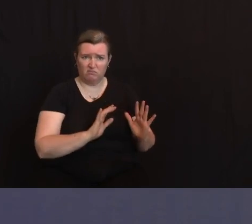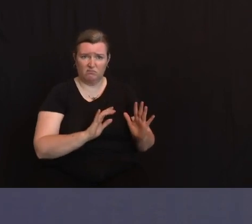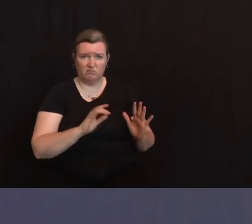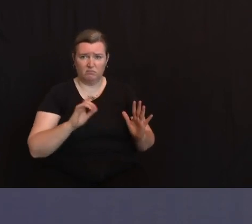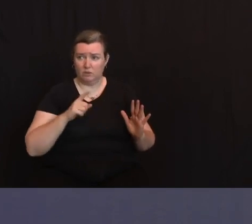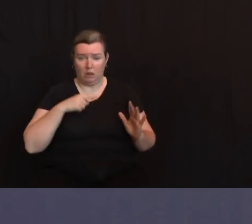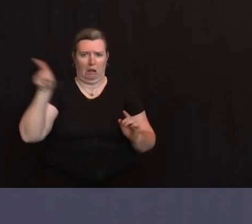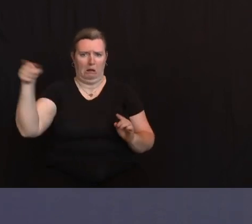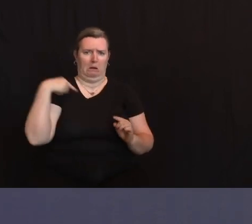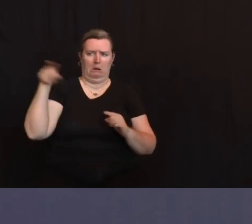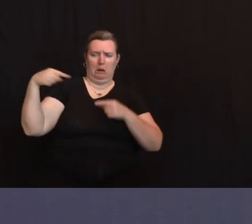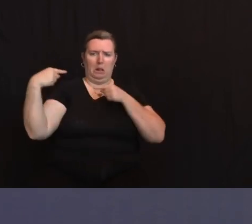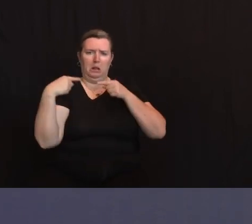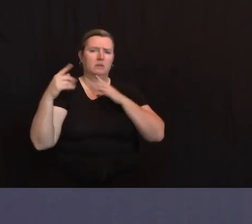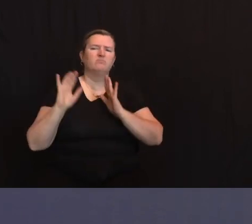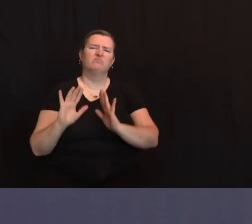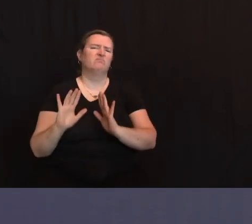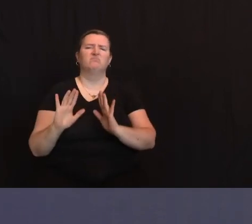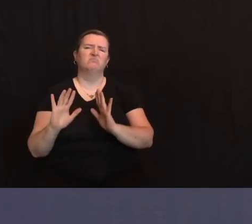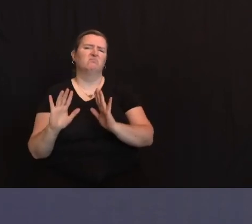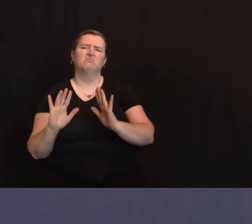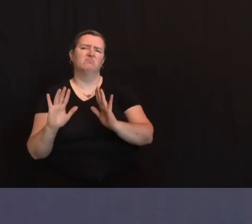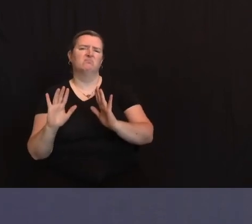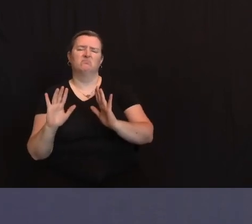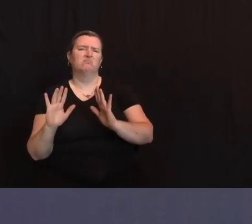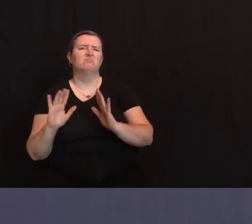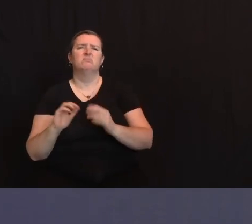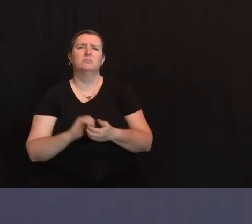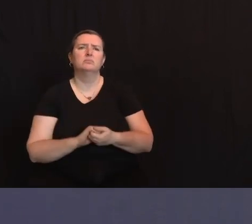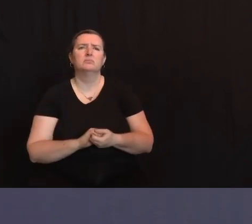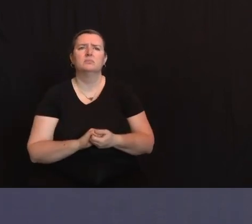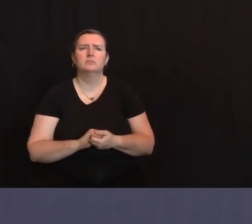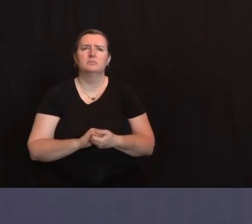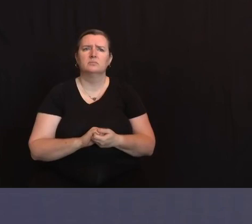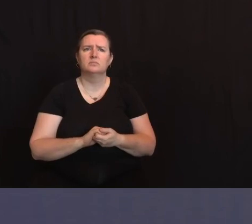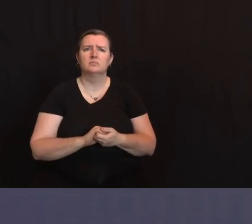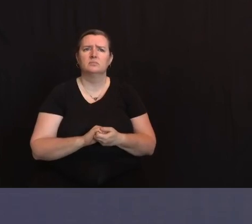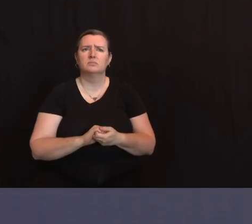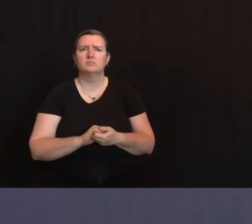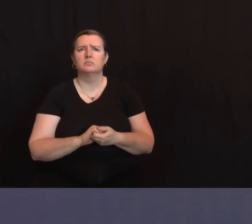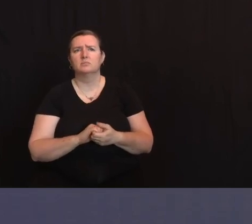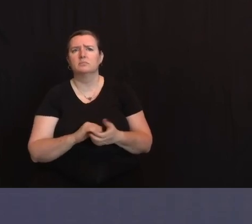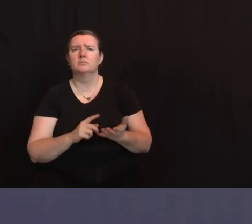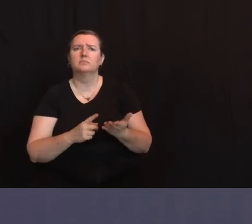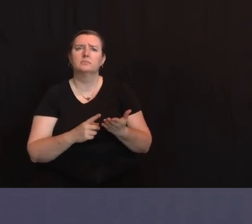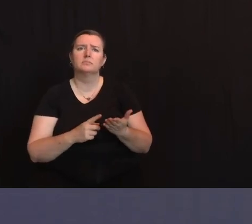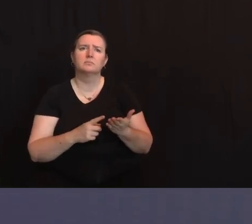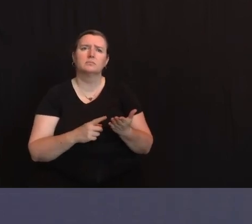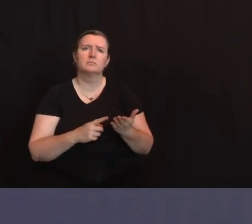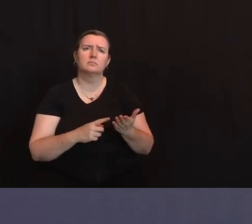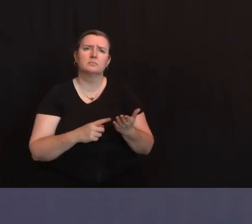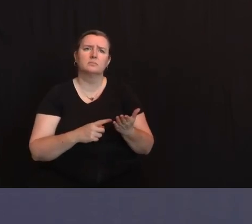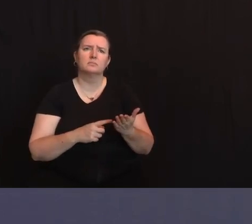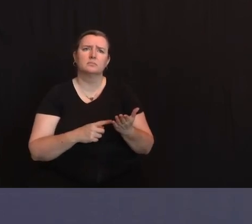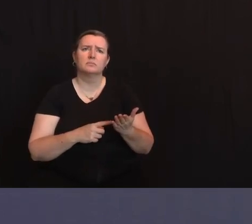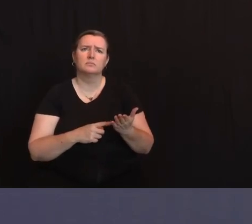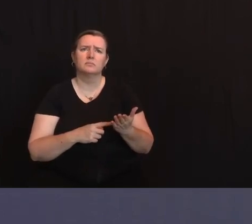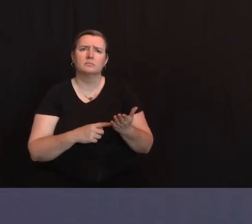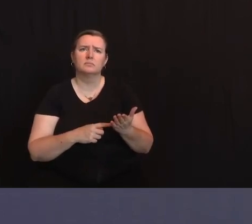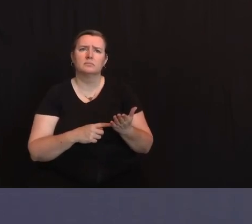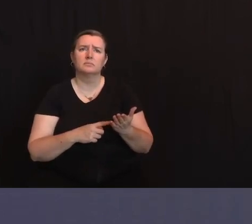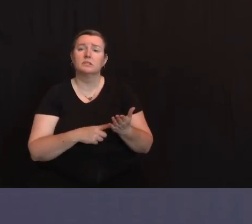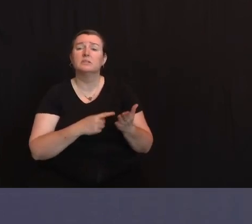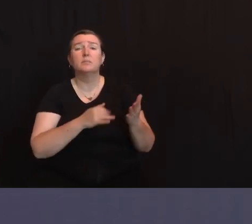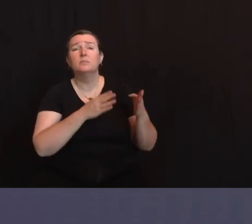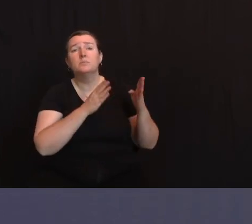particularly, I don't know whether to laugh or to cry that he's invoking the EDA, as I understand it in his comments, which was